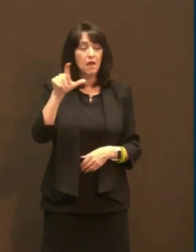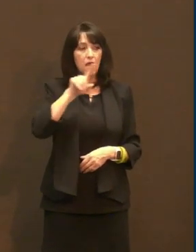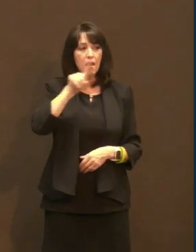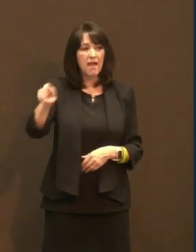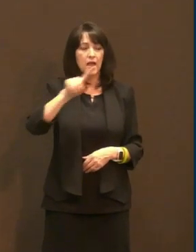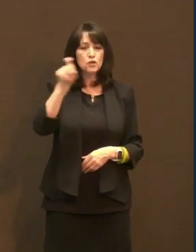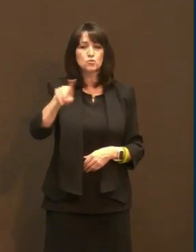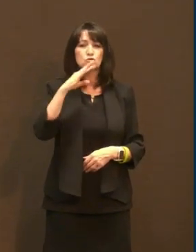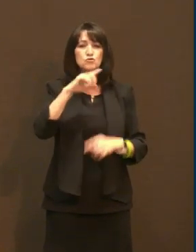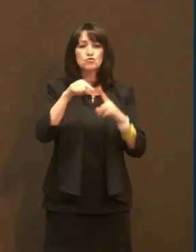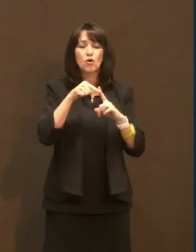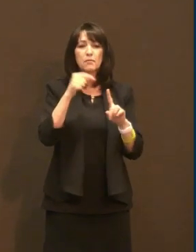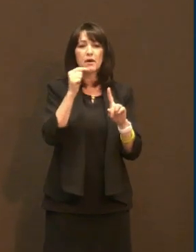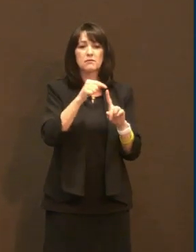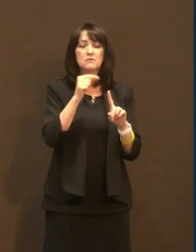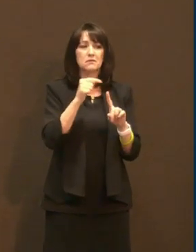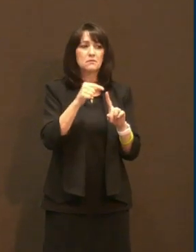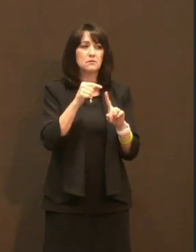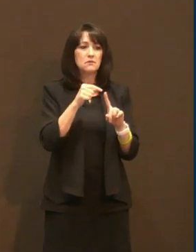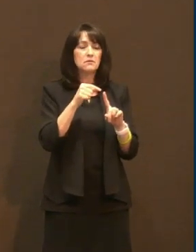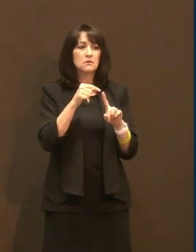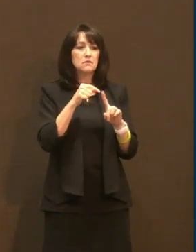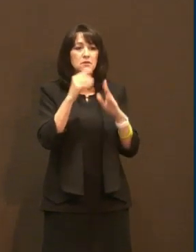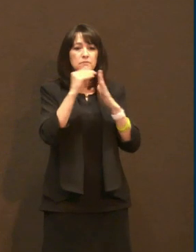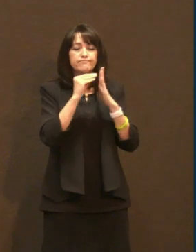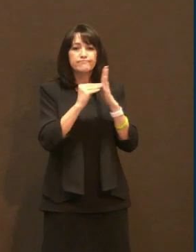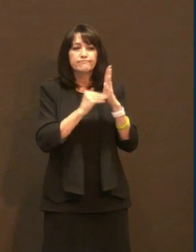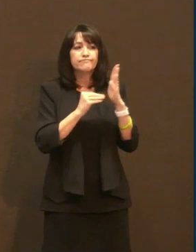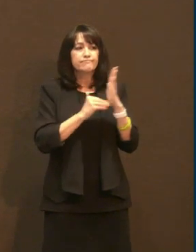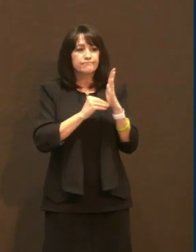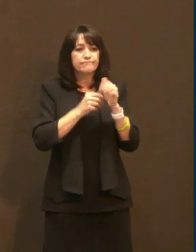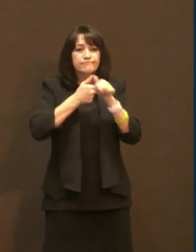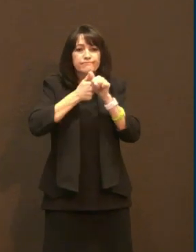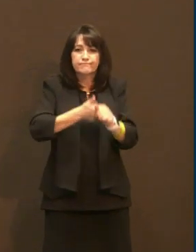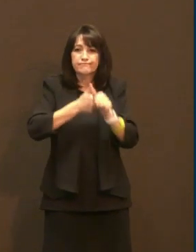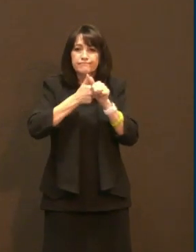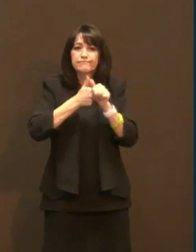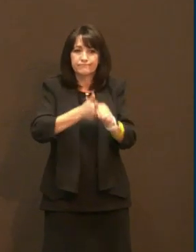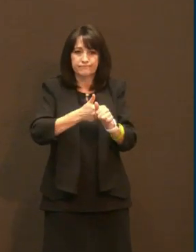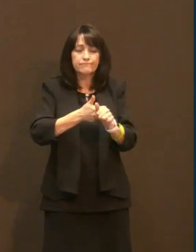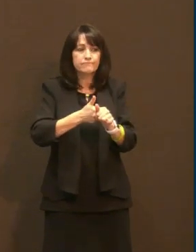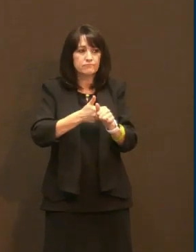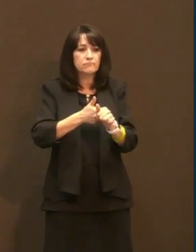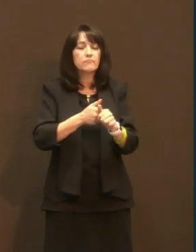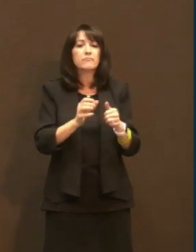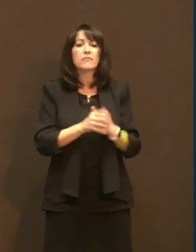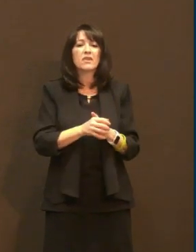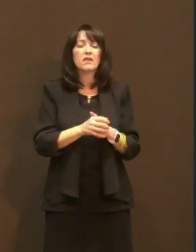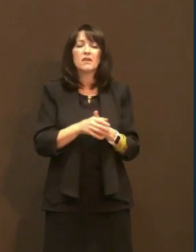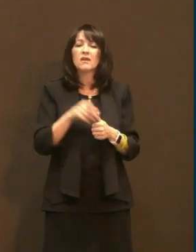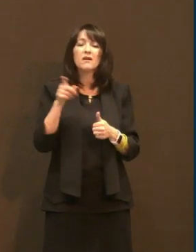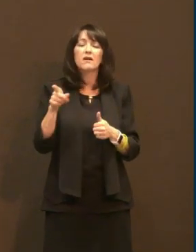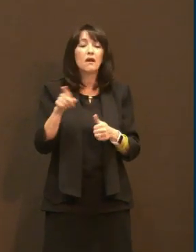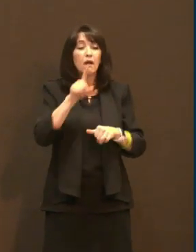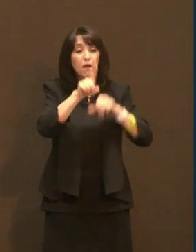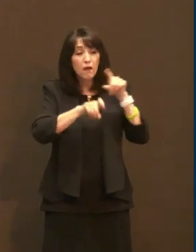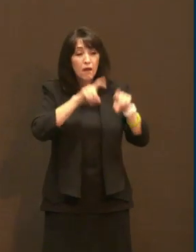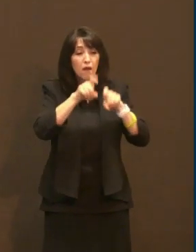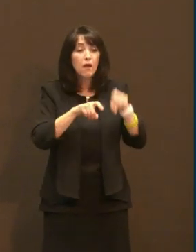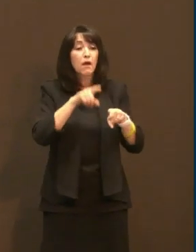contact tracing, what is the definition of close contact? Is it hugging, sharing computers, sitting in the same smaller room, using the